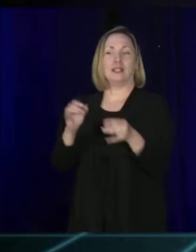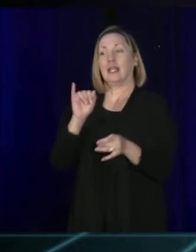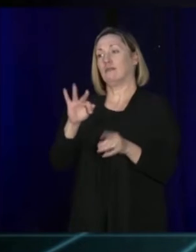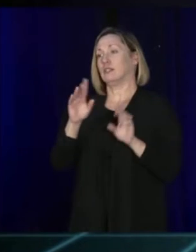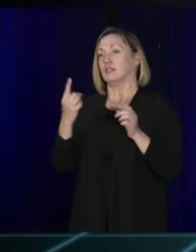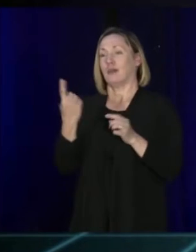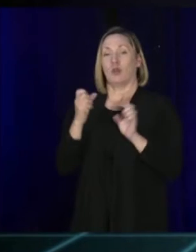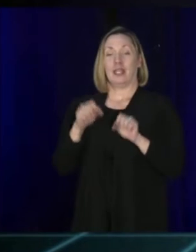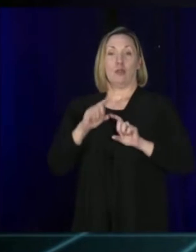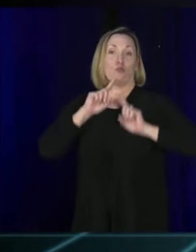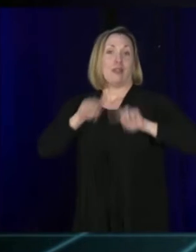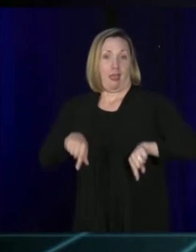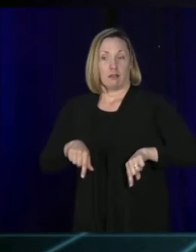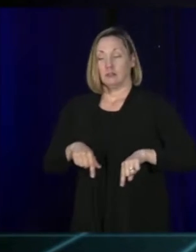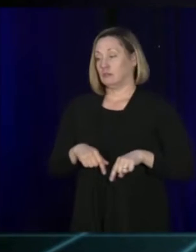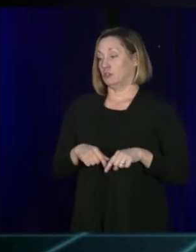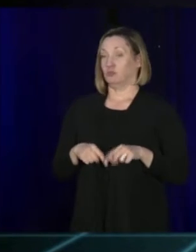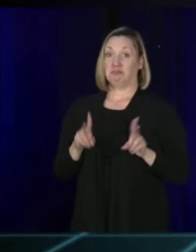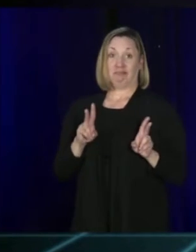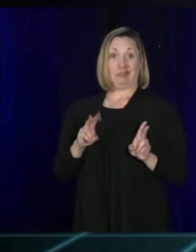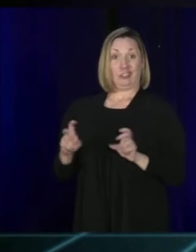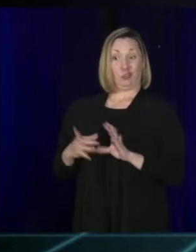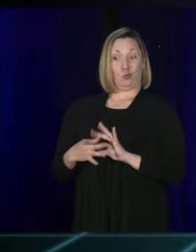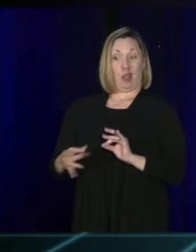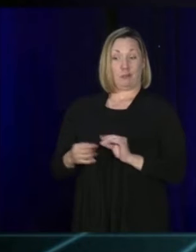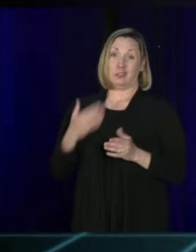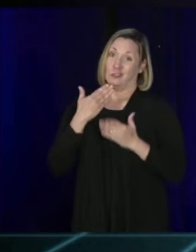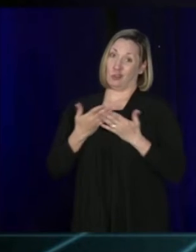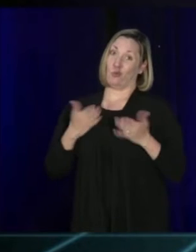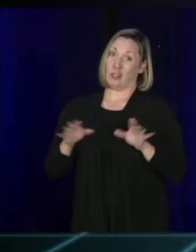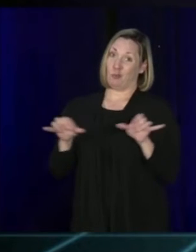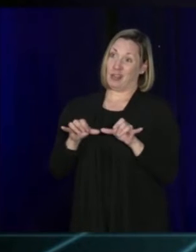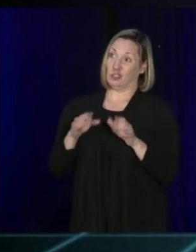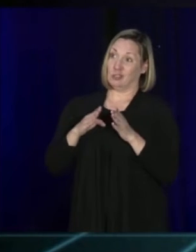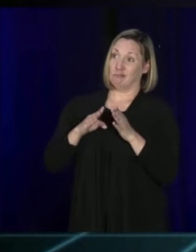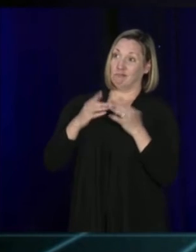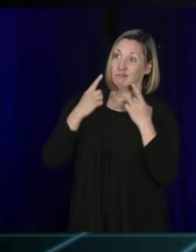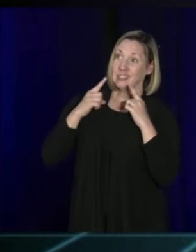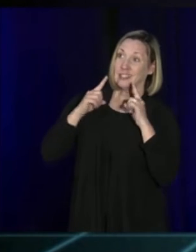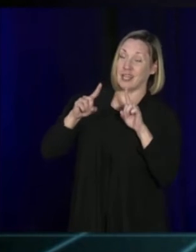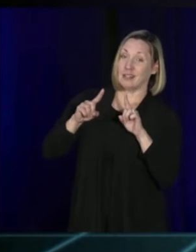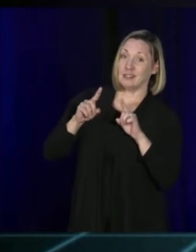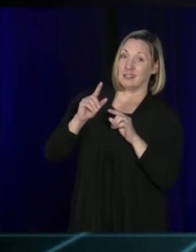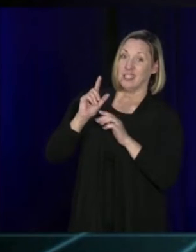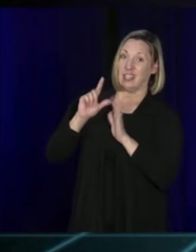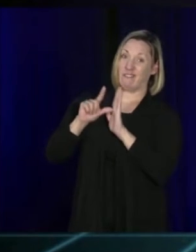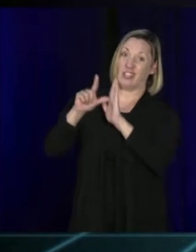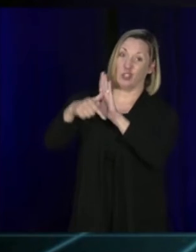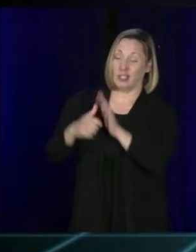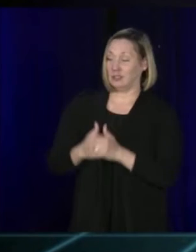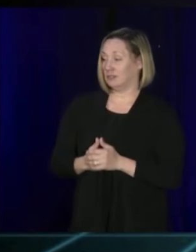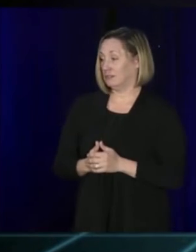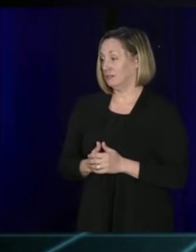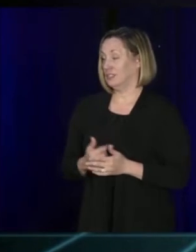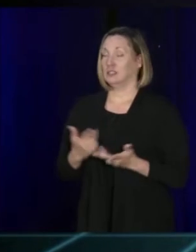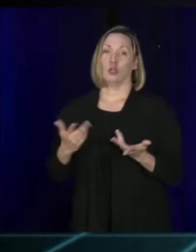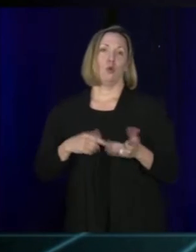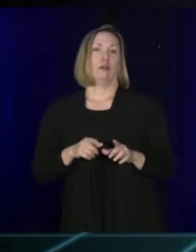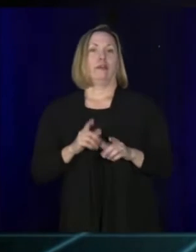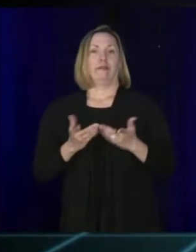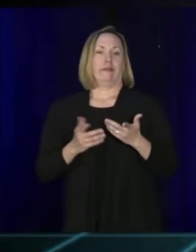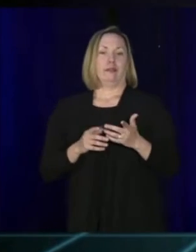issue comments, that's actually a really good metric for success eventually, is identifying things like unique issue author accounts.